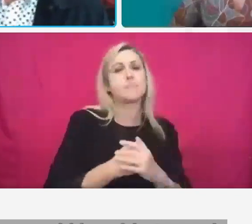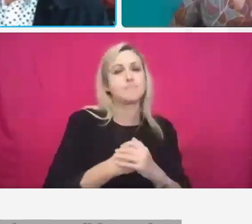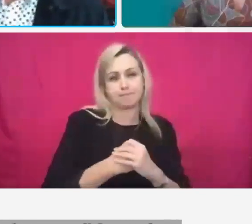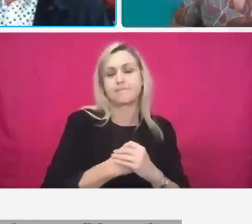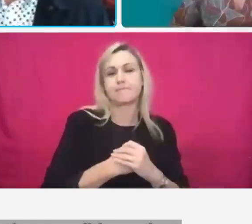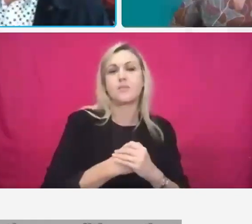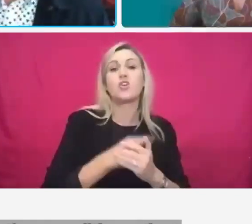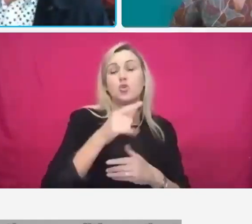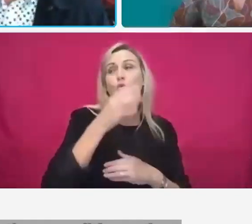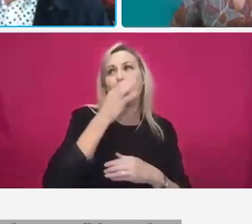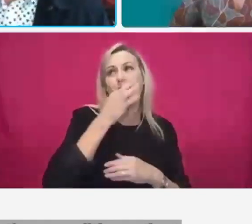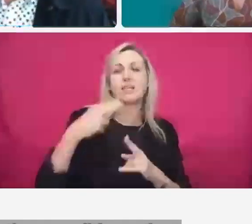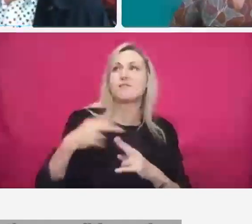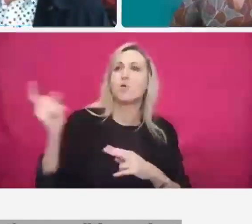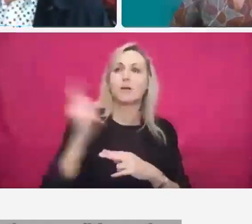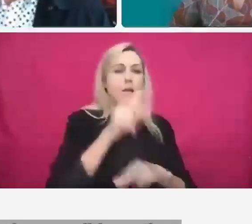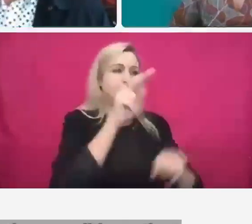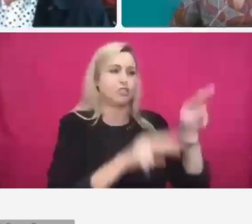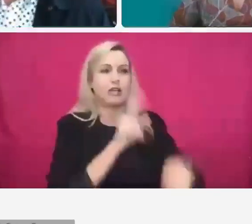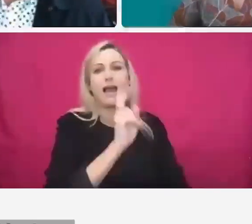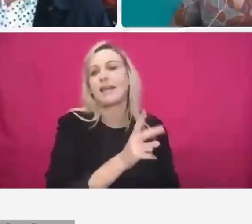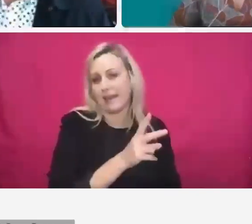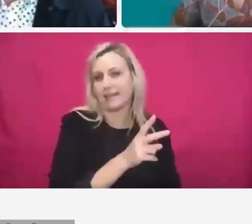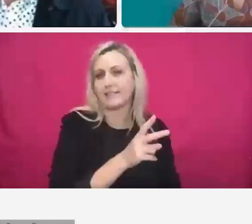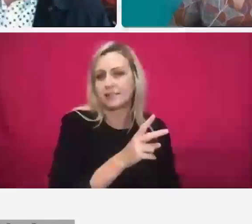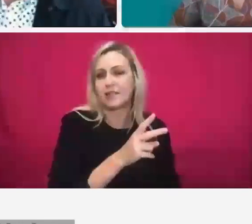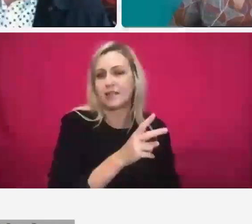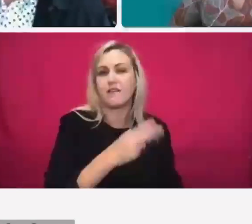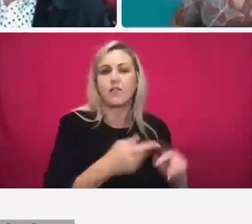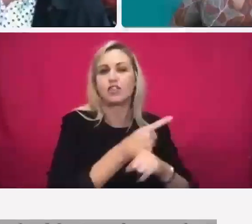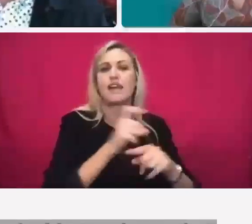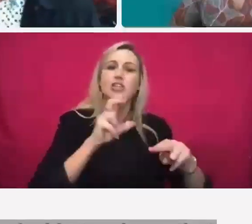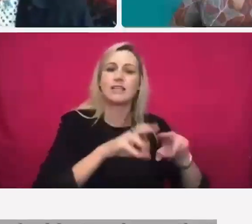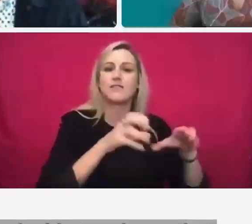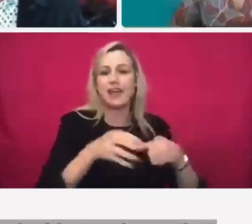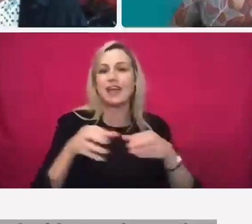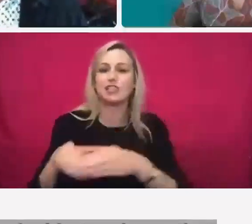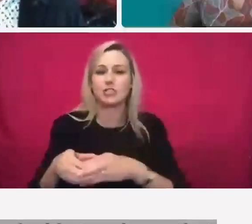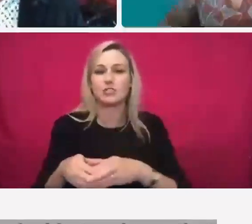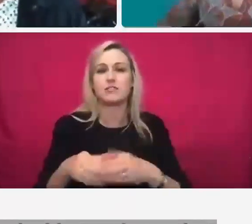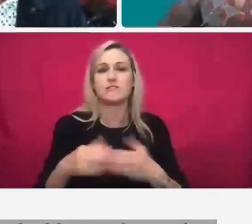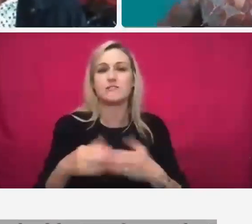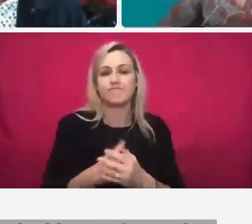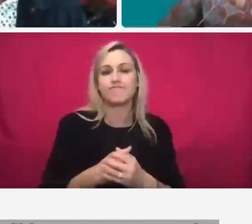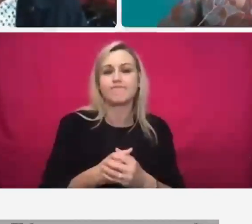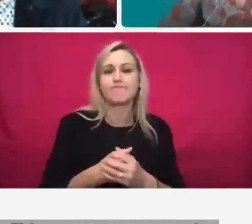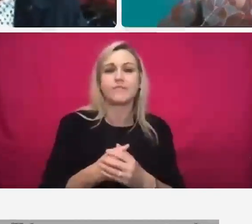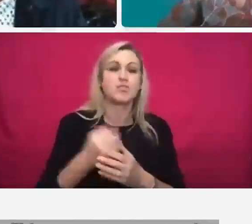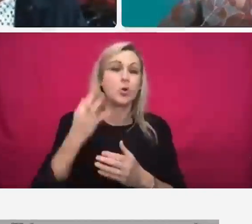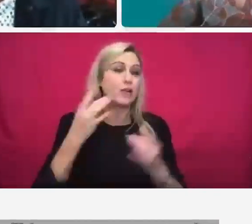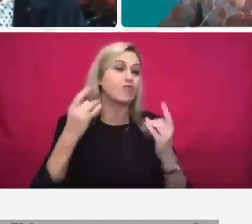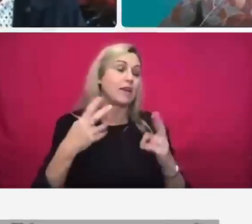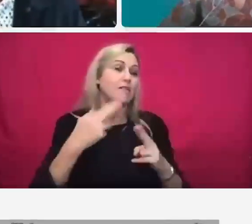be able to seek a reclassification under the conditions that I mentioned before. So when government does decide to release that